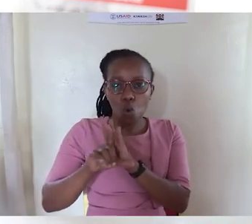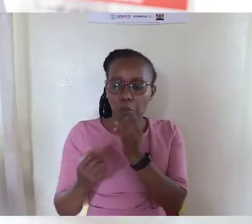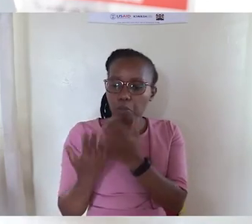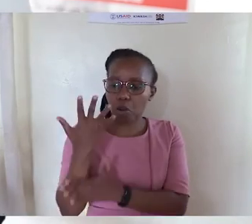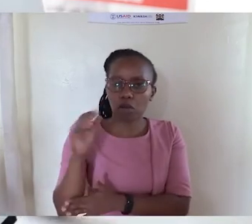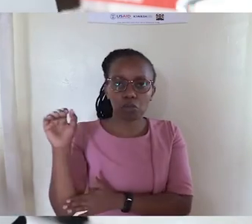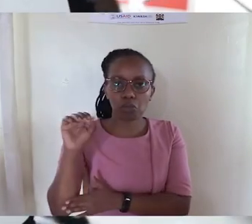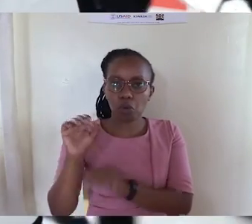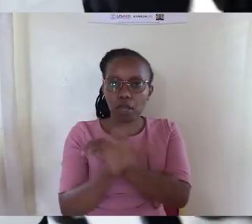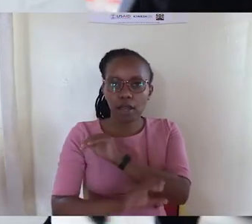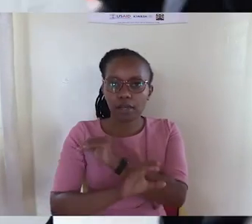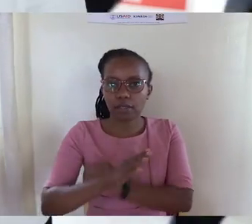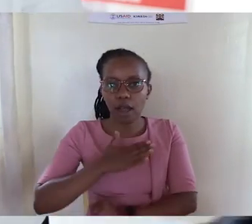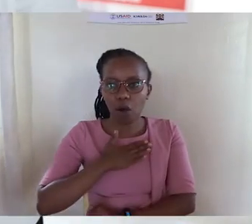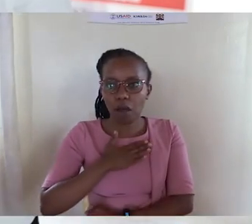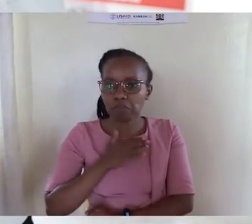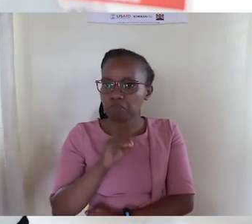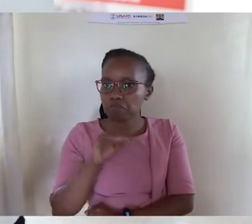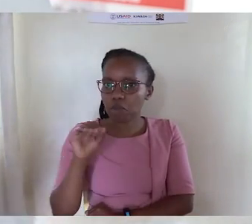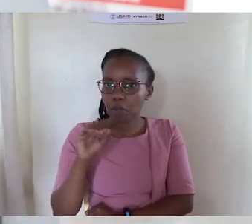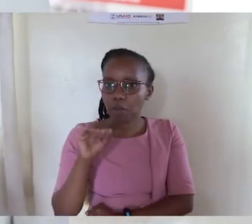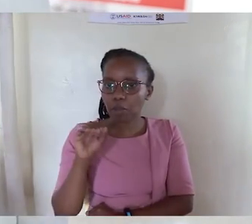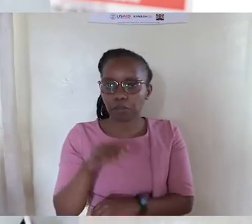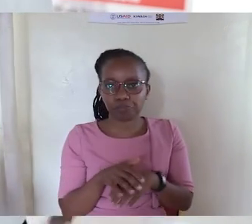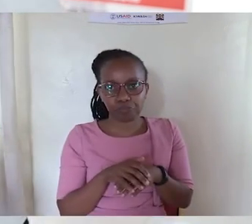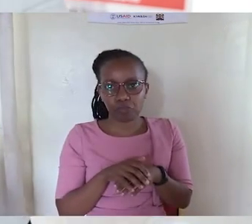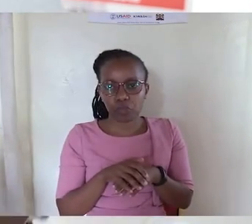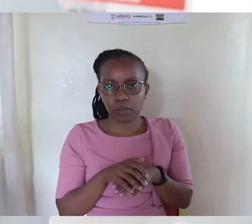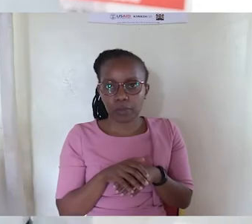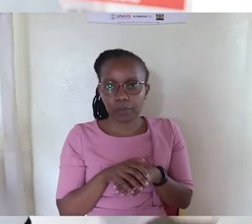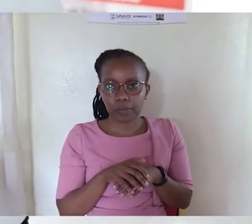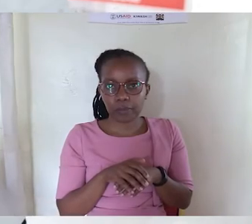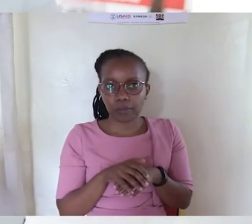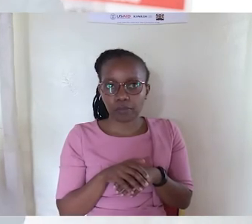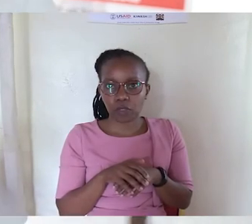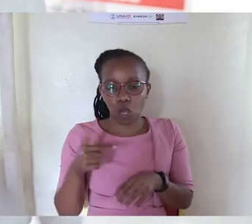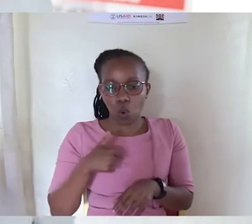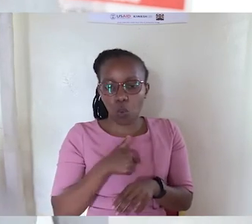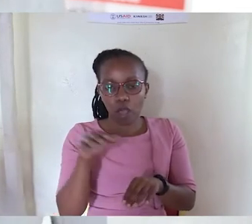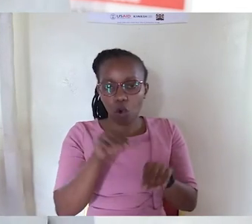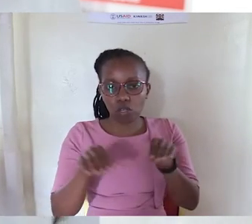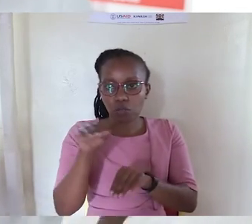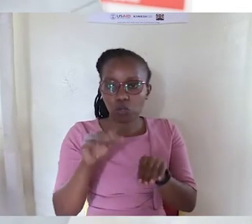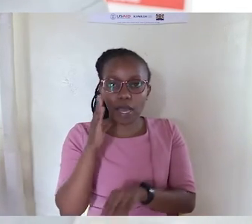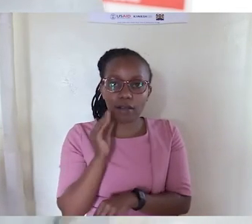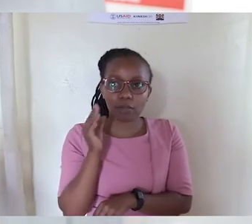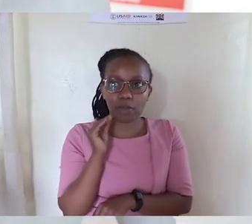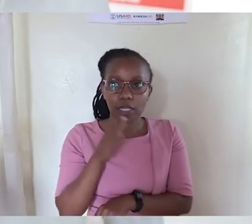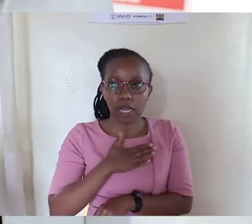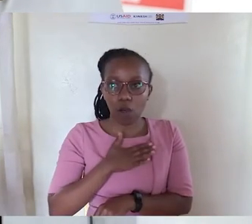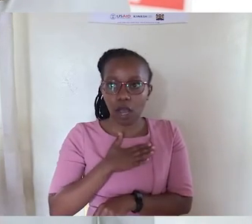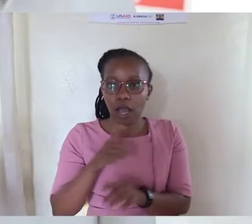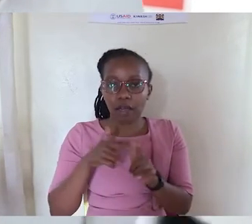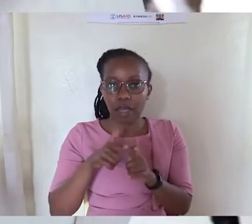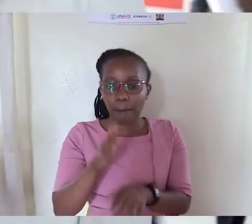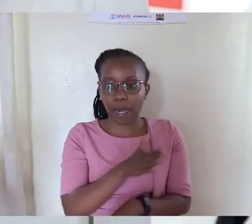this country. We just do the drafting and we input our experiences into them and take them to